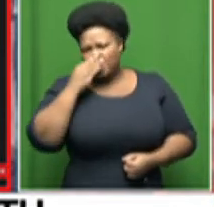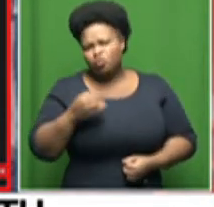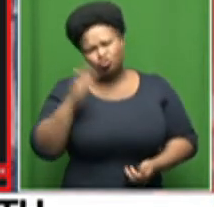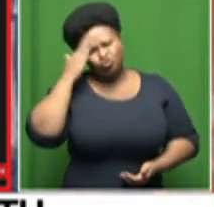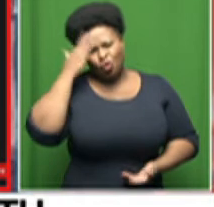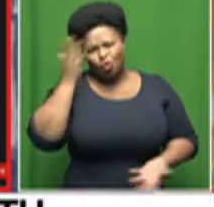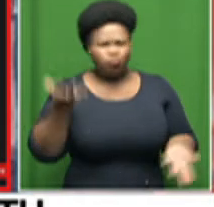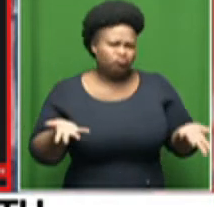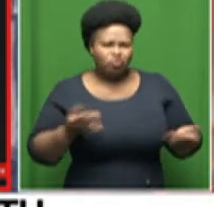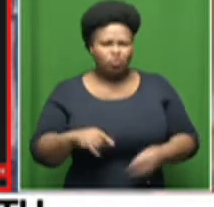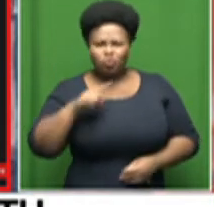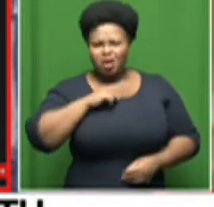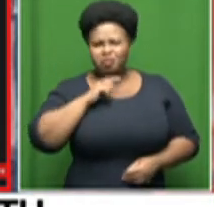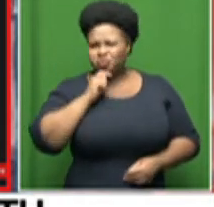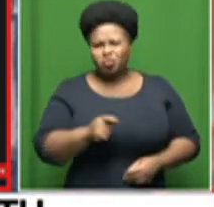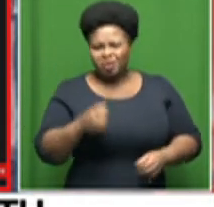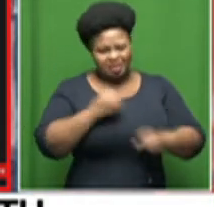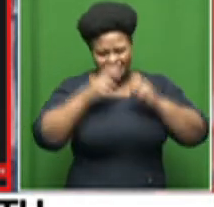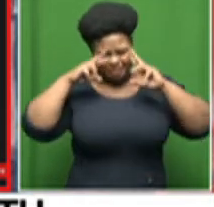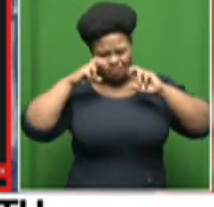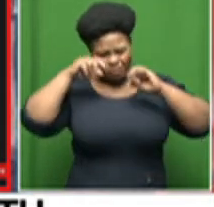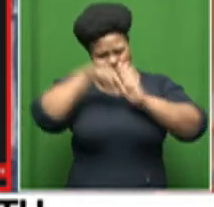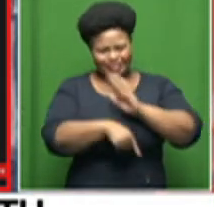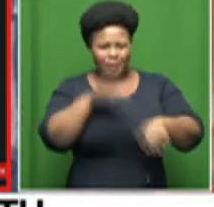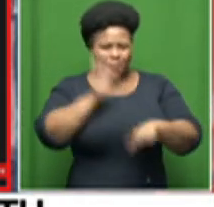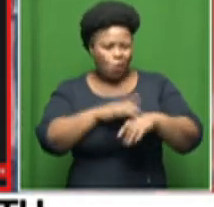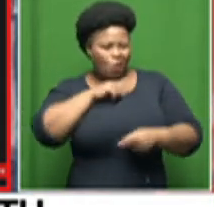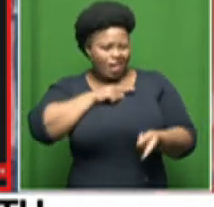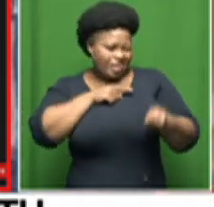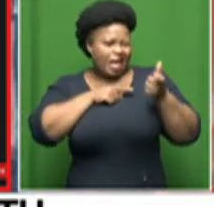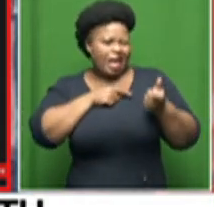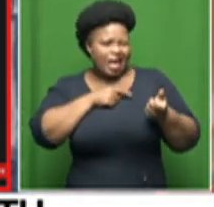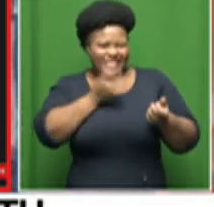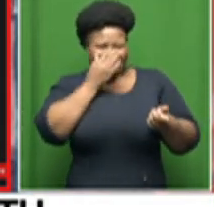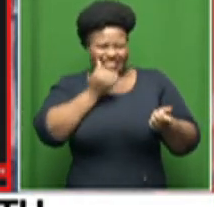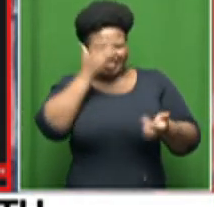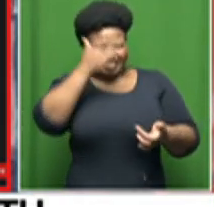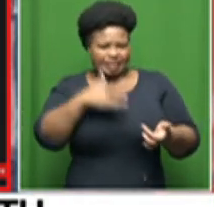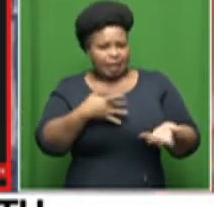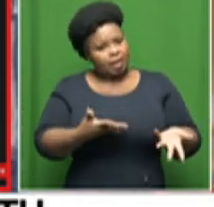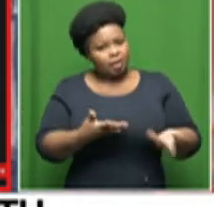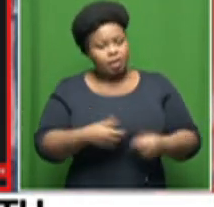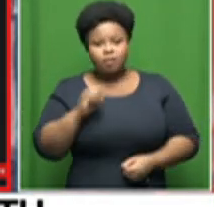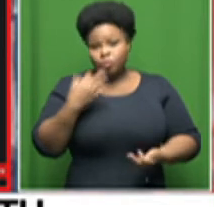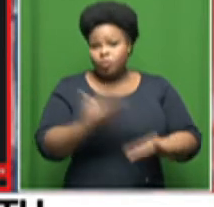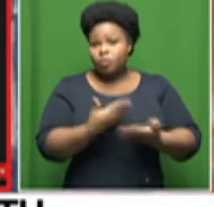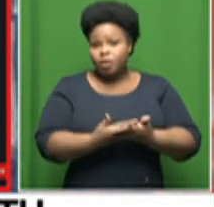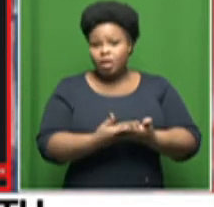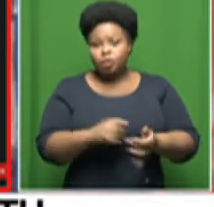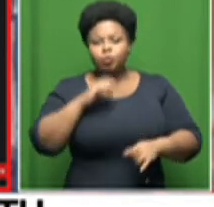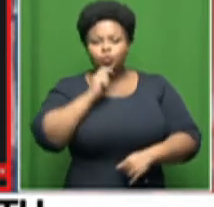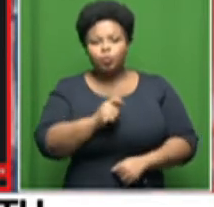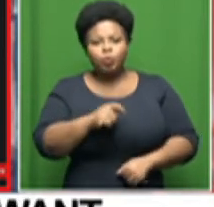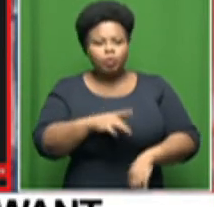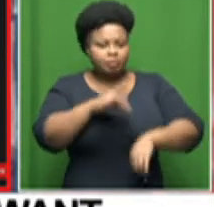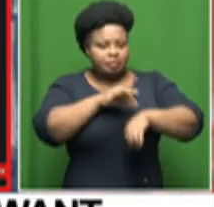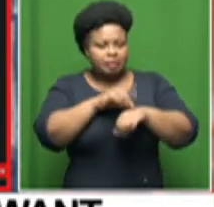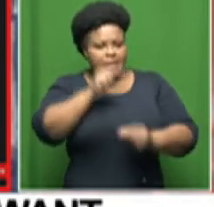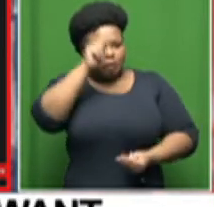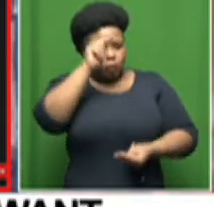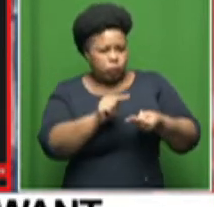bothered about addressing that at all. And if we can reduce the level of disease that